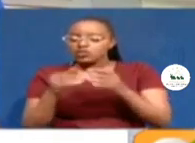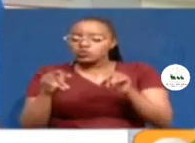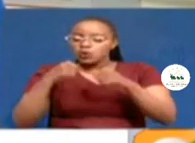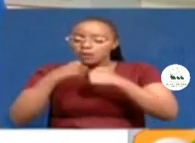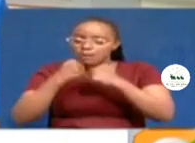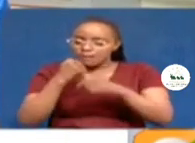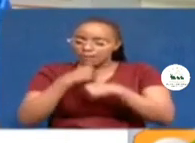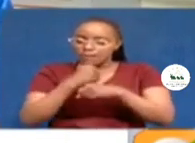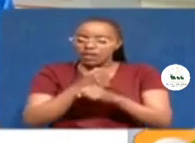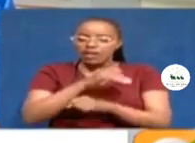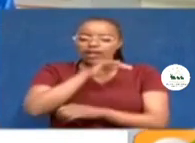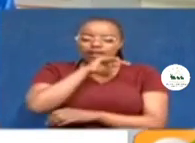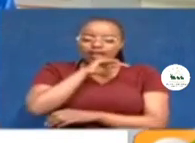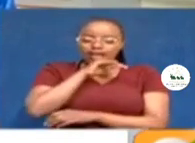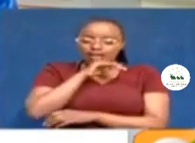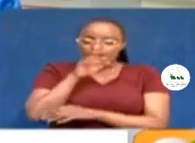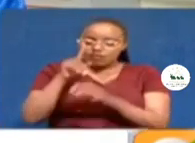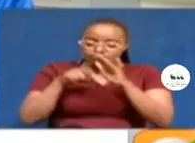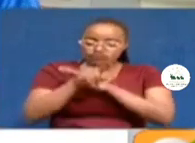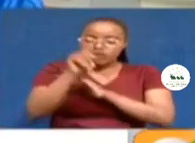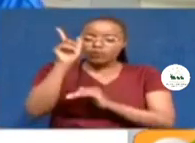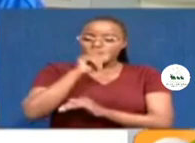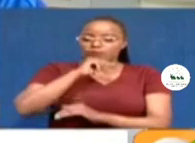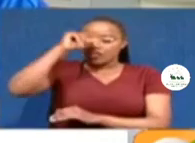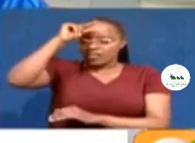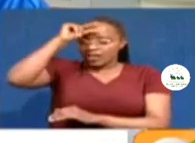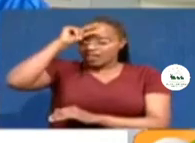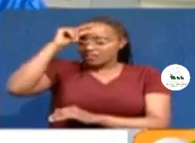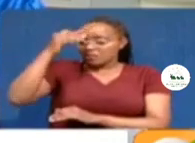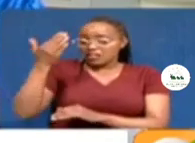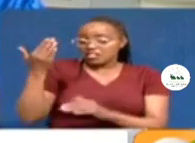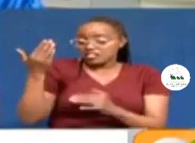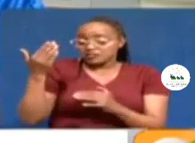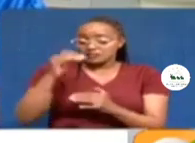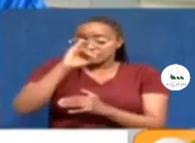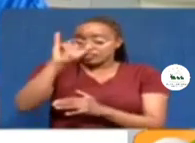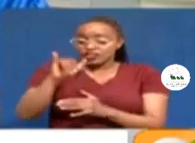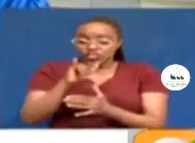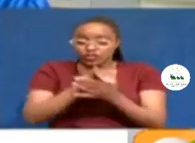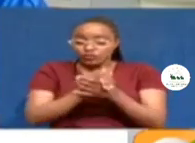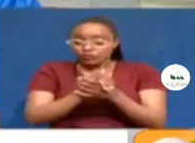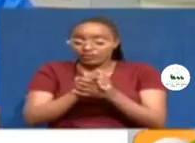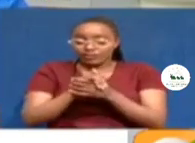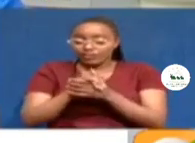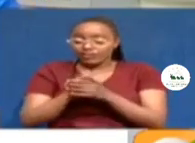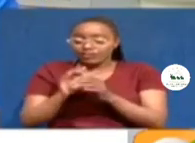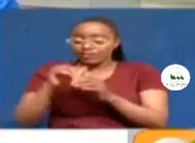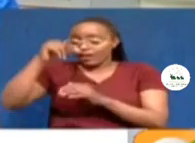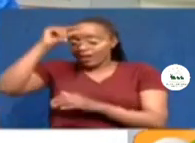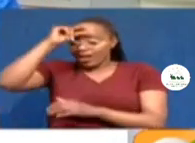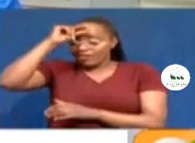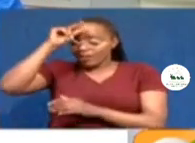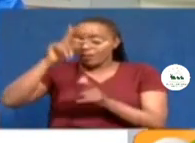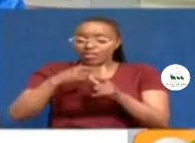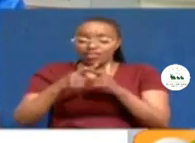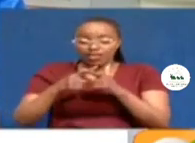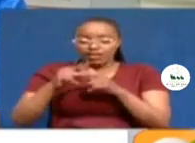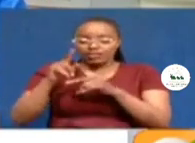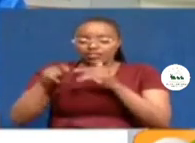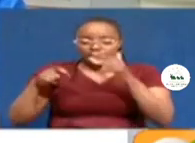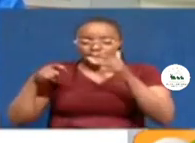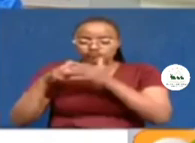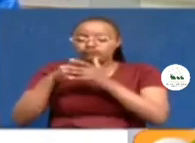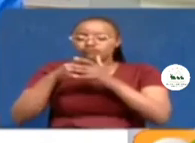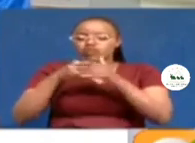Mr. Odinga found his way into the jubilee ship, and he rocked it from